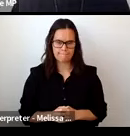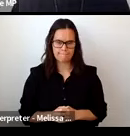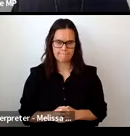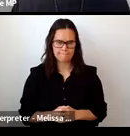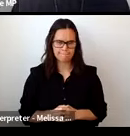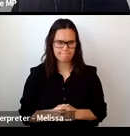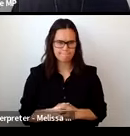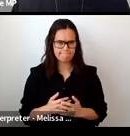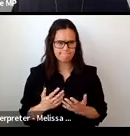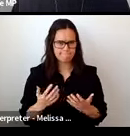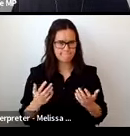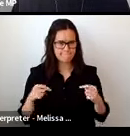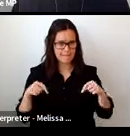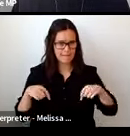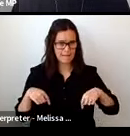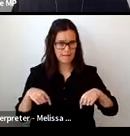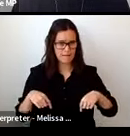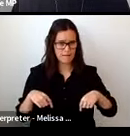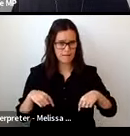Do we have Don